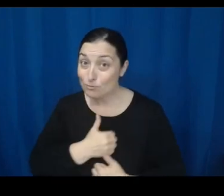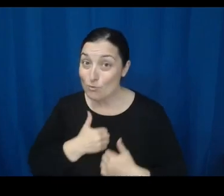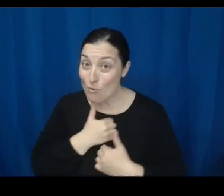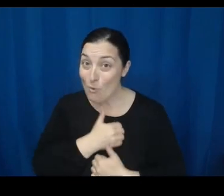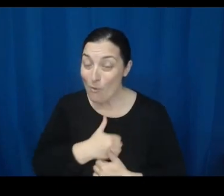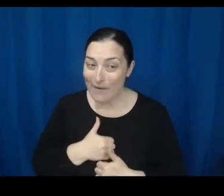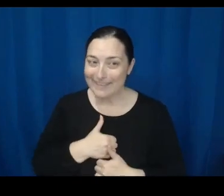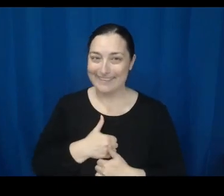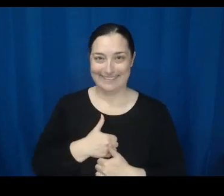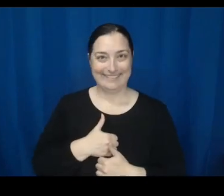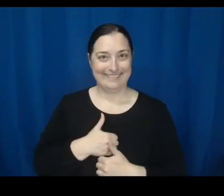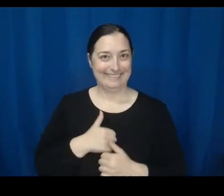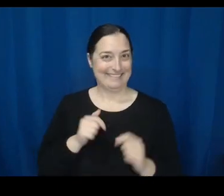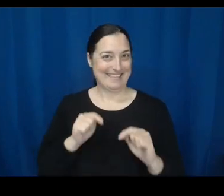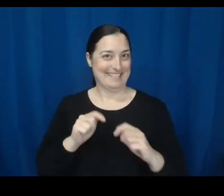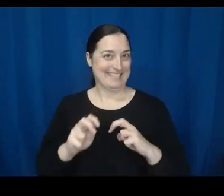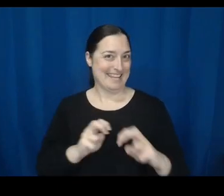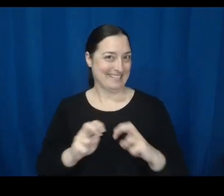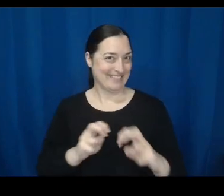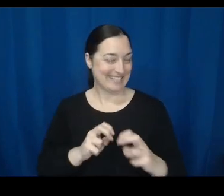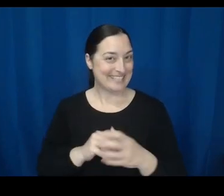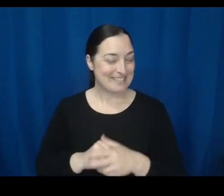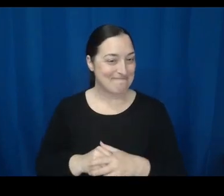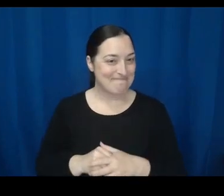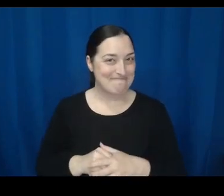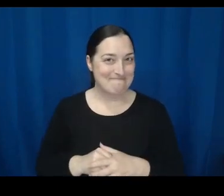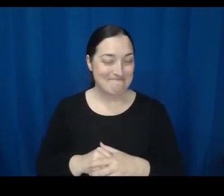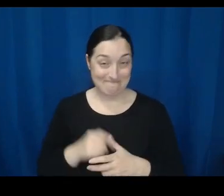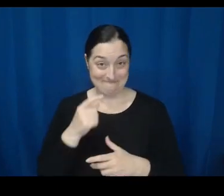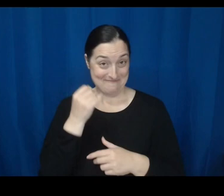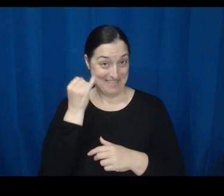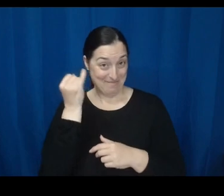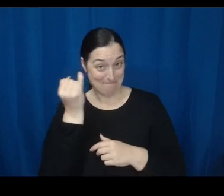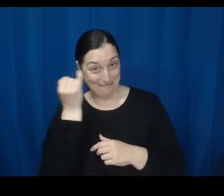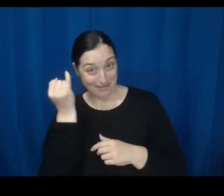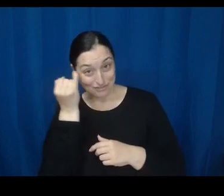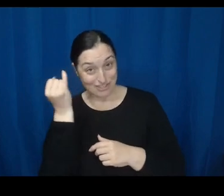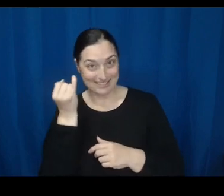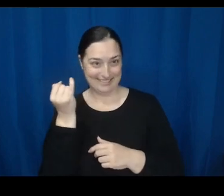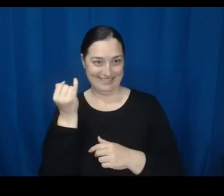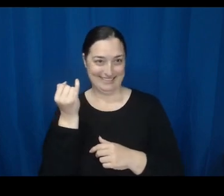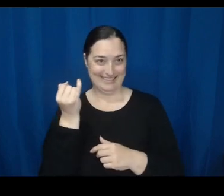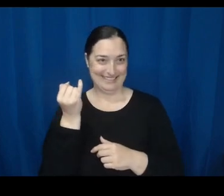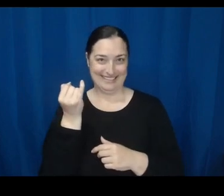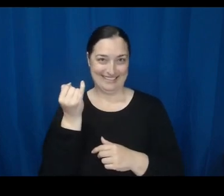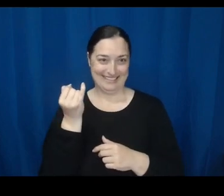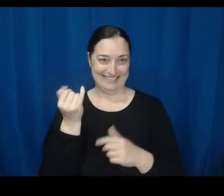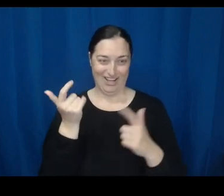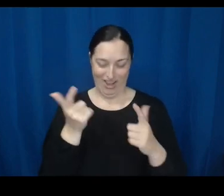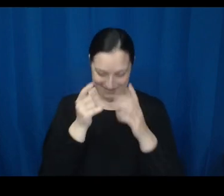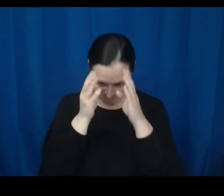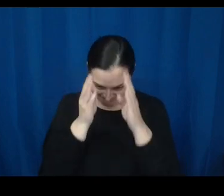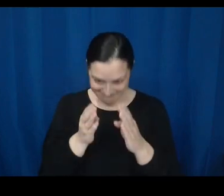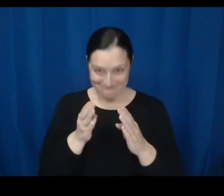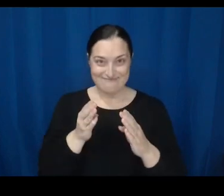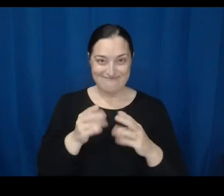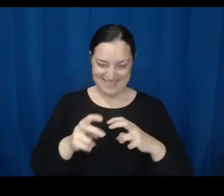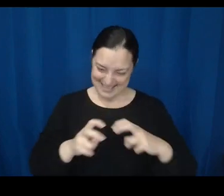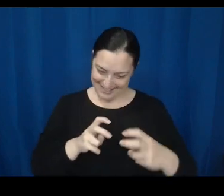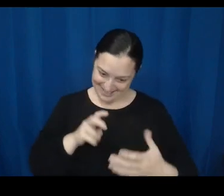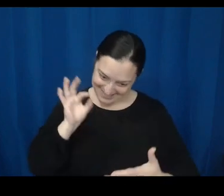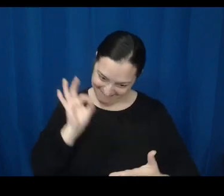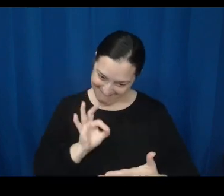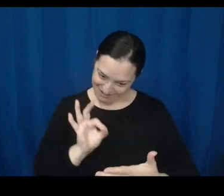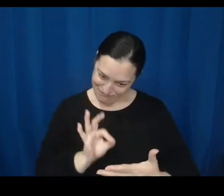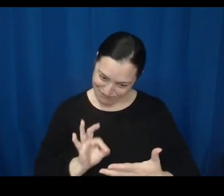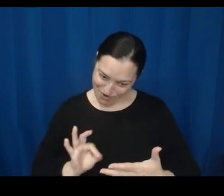doing that exercise. You know, I can just imagine all of this energy that's been directed towards drawing for